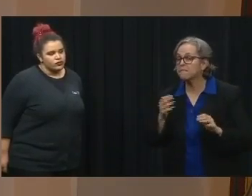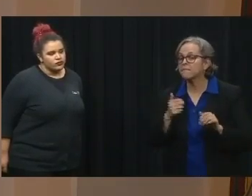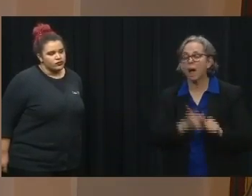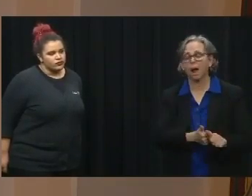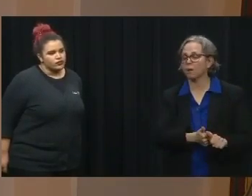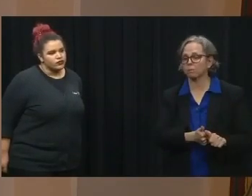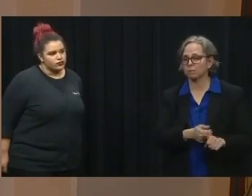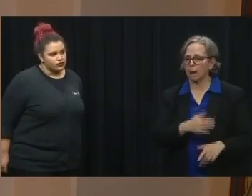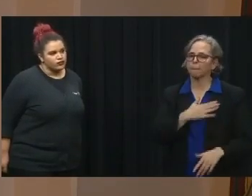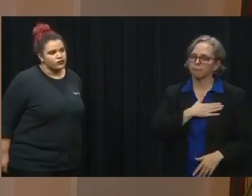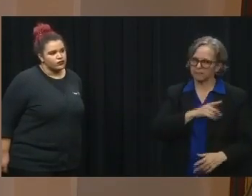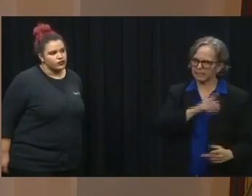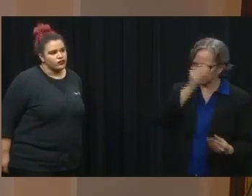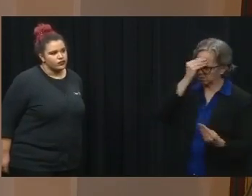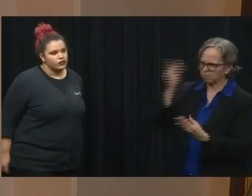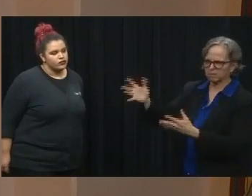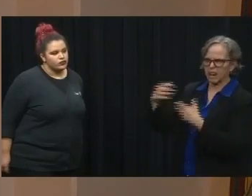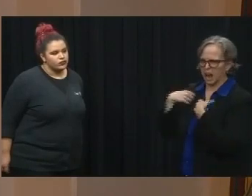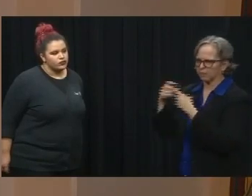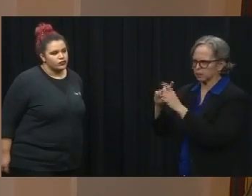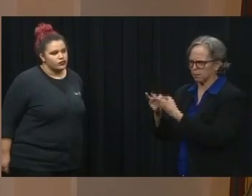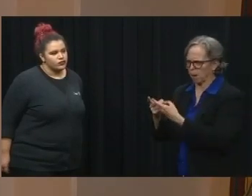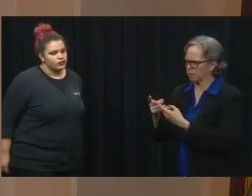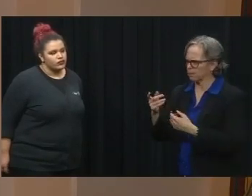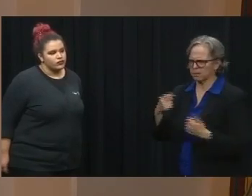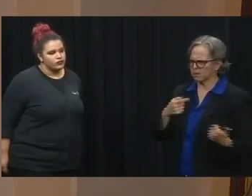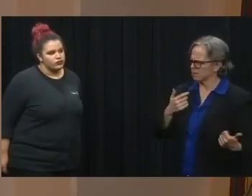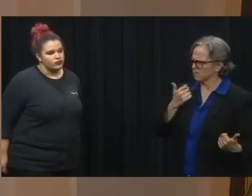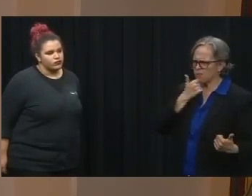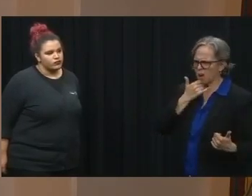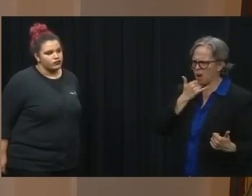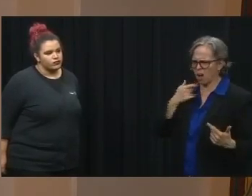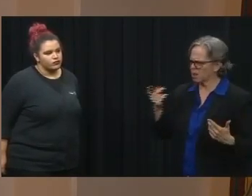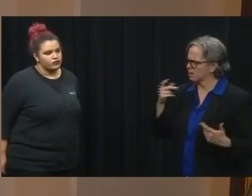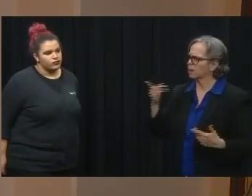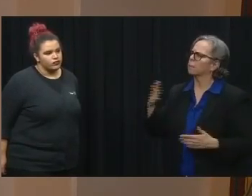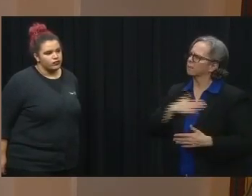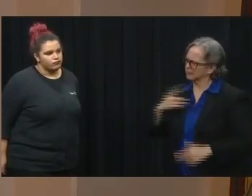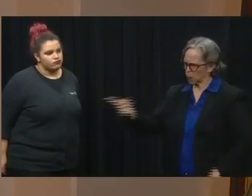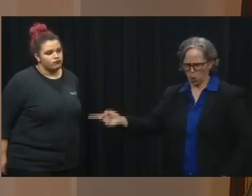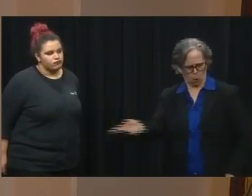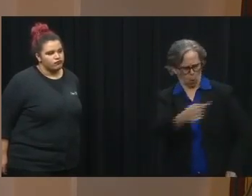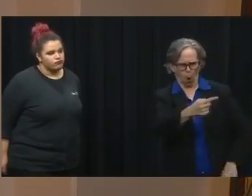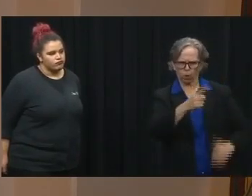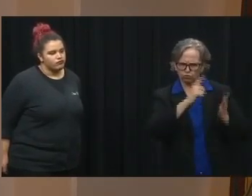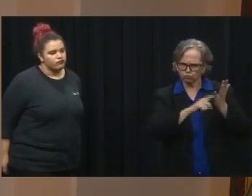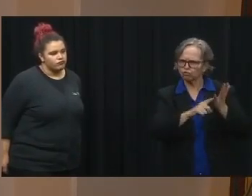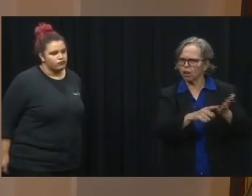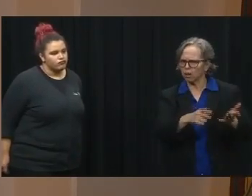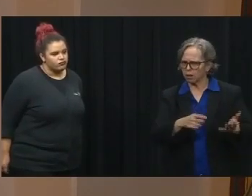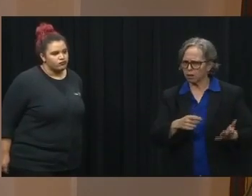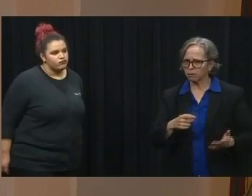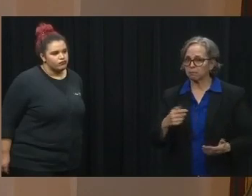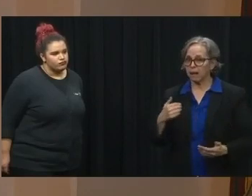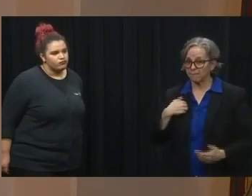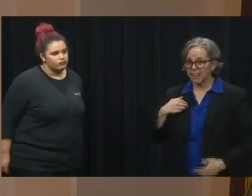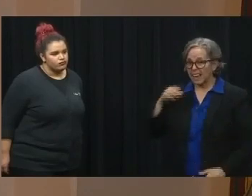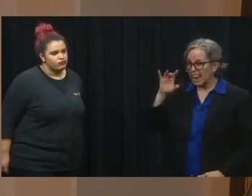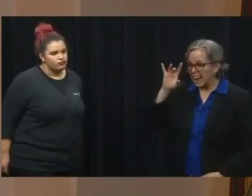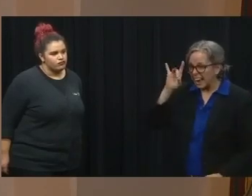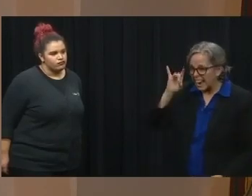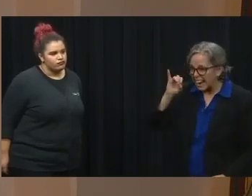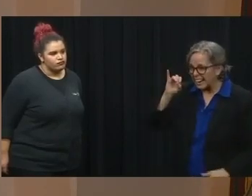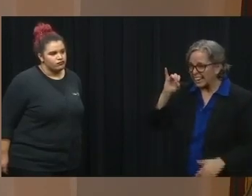what's going wrong and ask them to come out and investigate it. And I know that we have 88 counties and some city health departments.